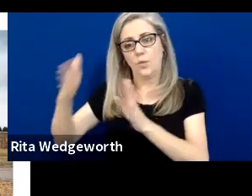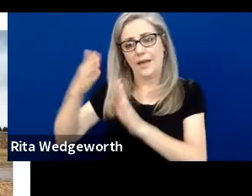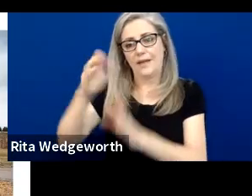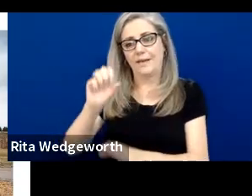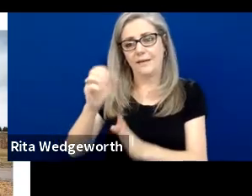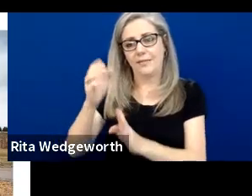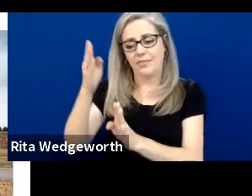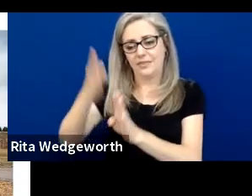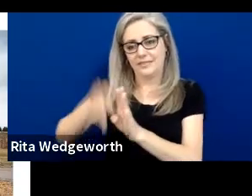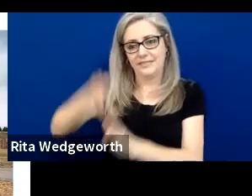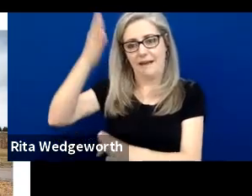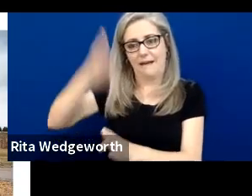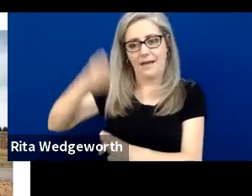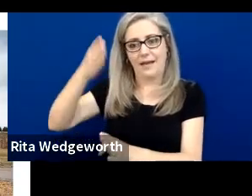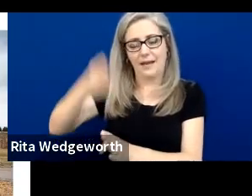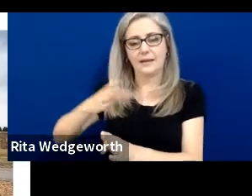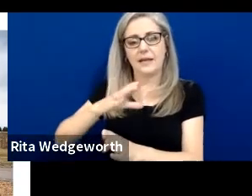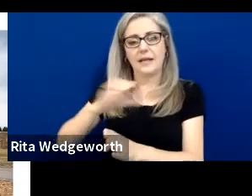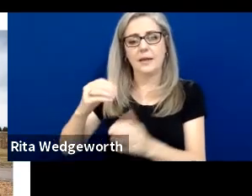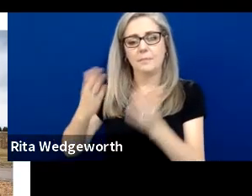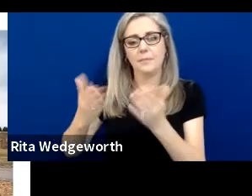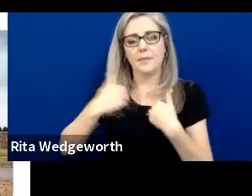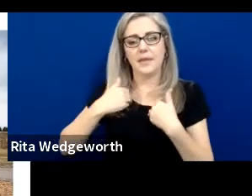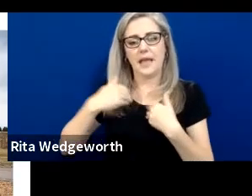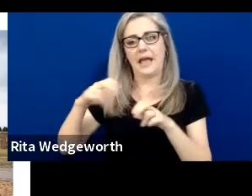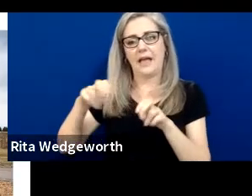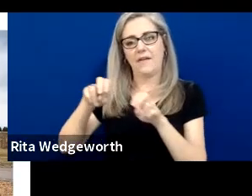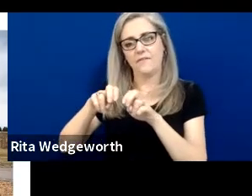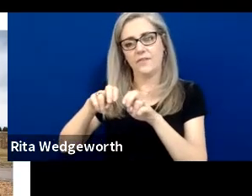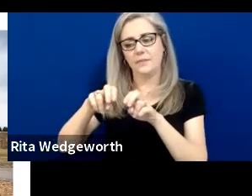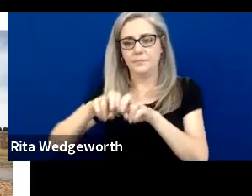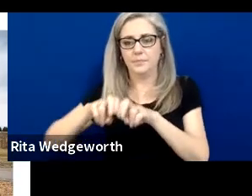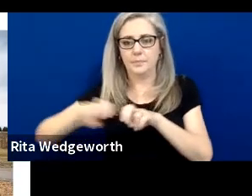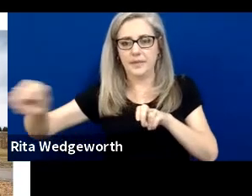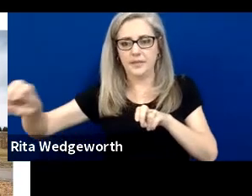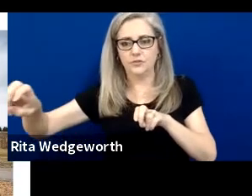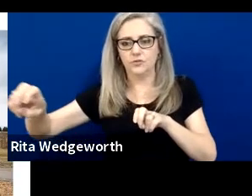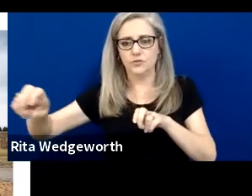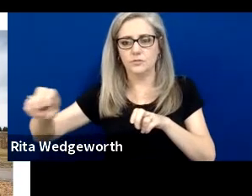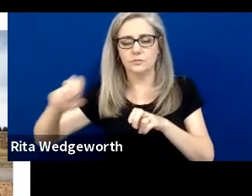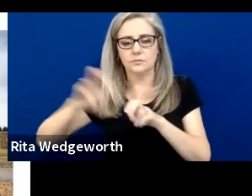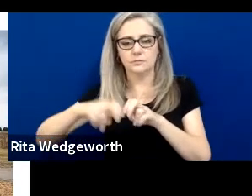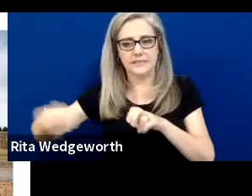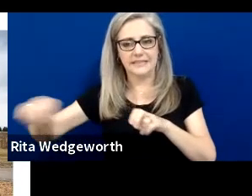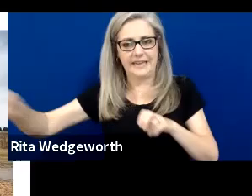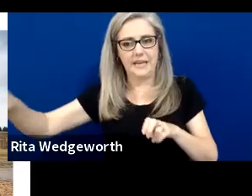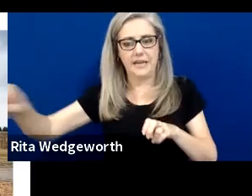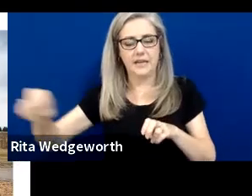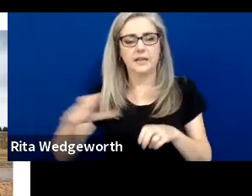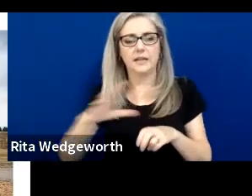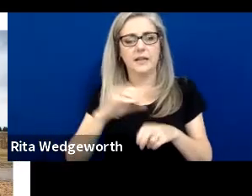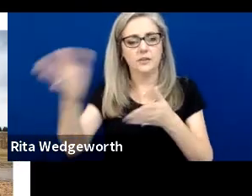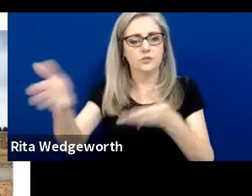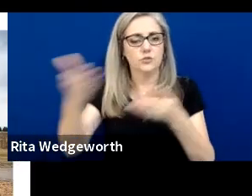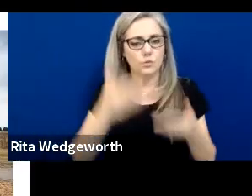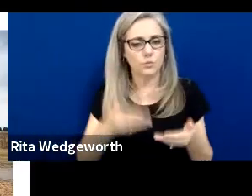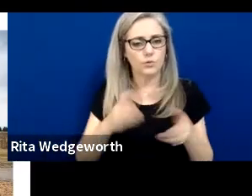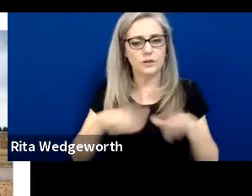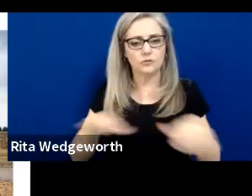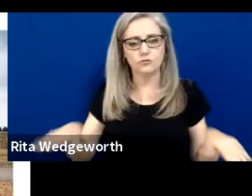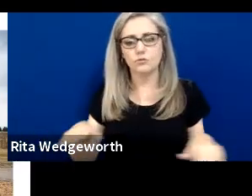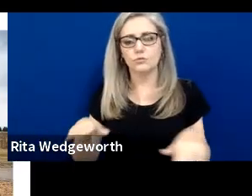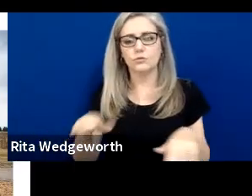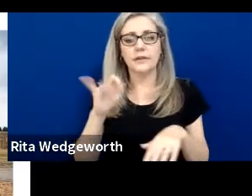little bench seating area at a window cutout. So you could bring your children out to do their homework if they're doing